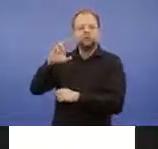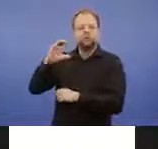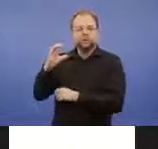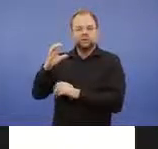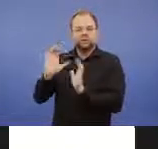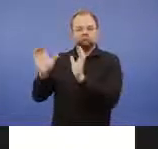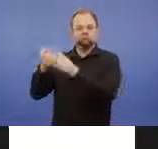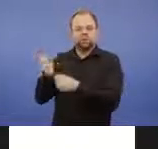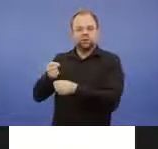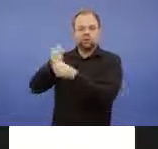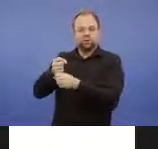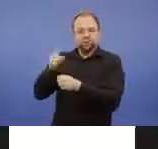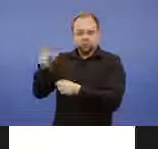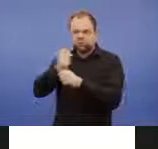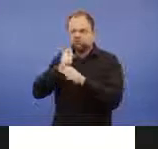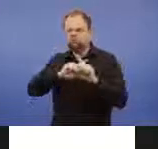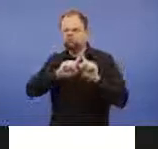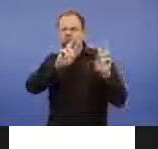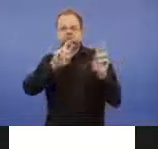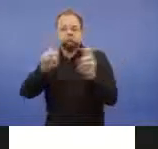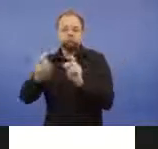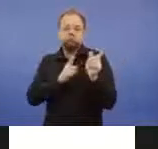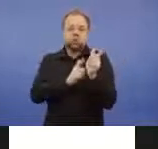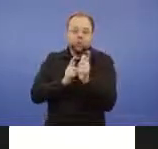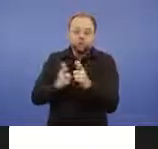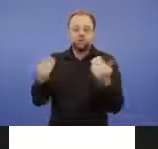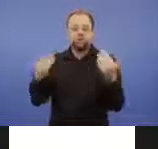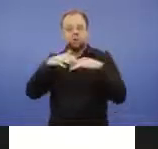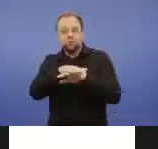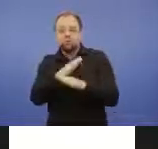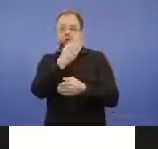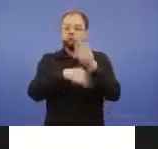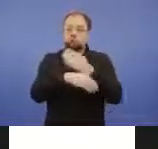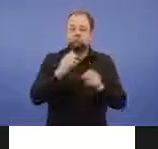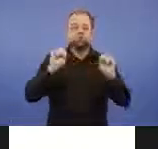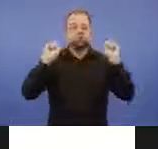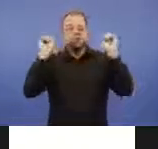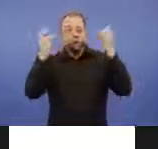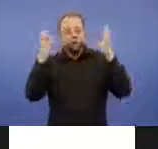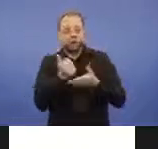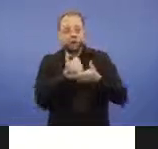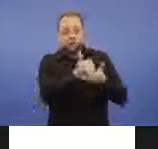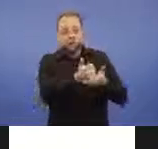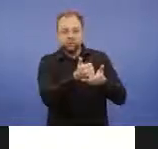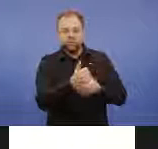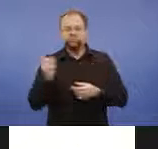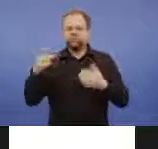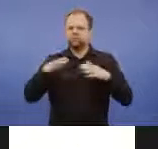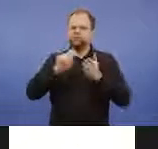crimes against humanity. Over to you, Will. Thank you so much,